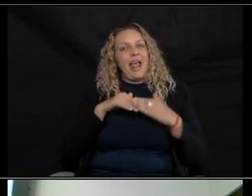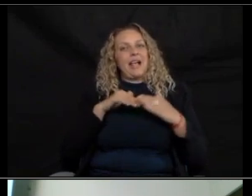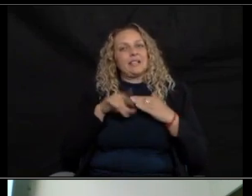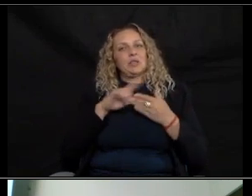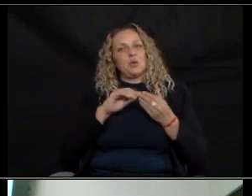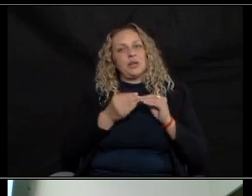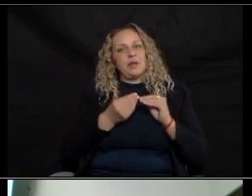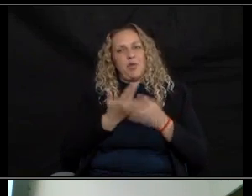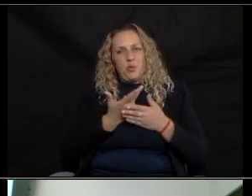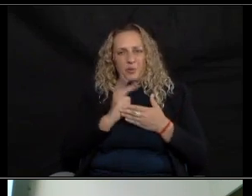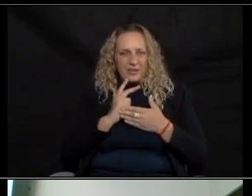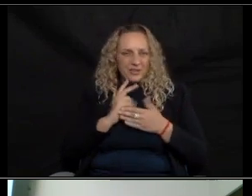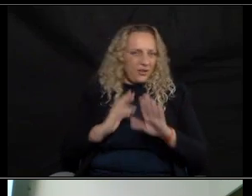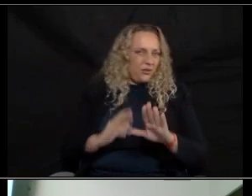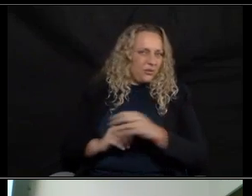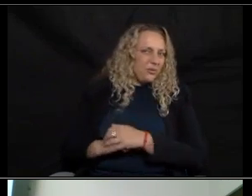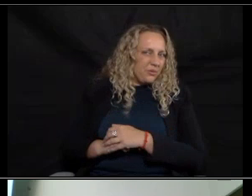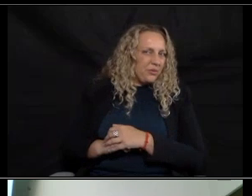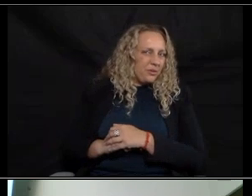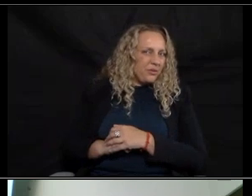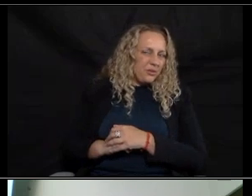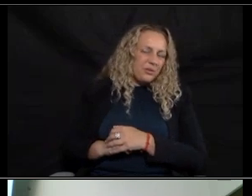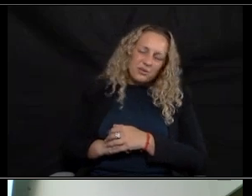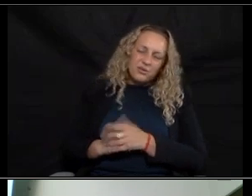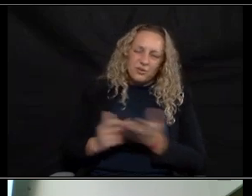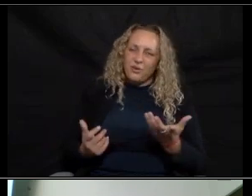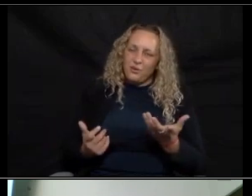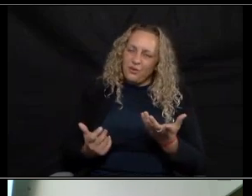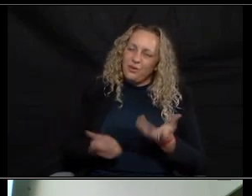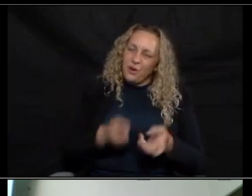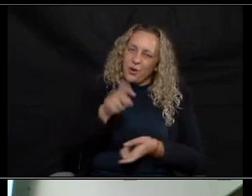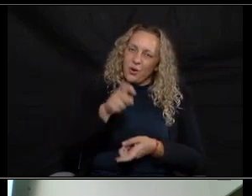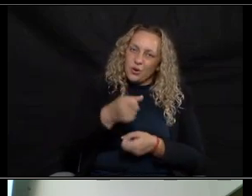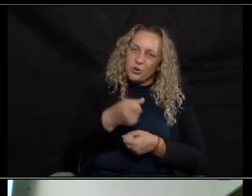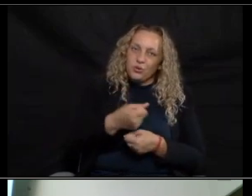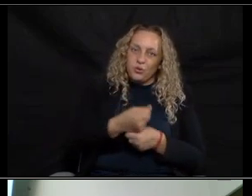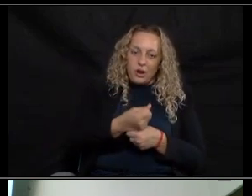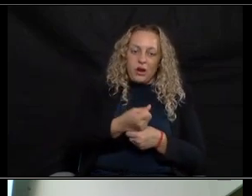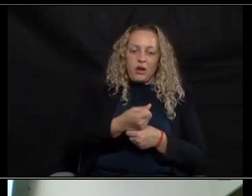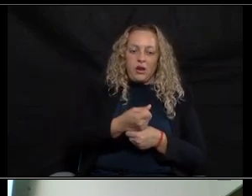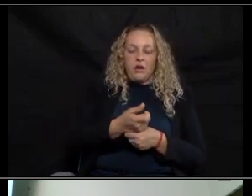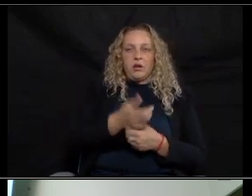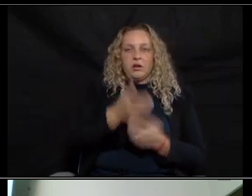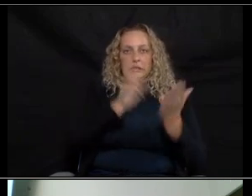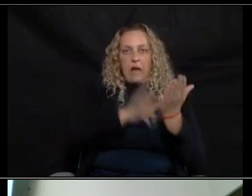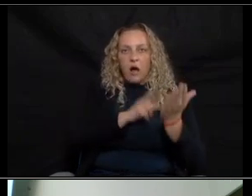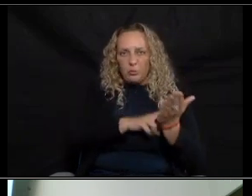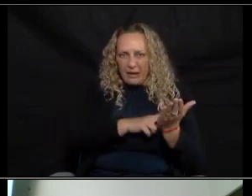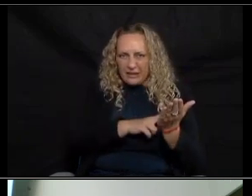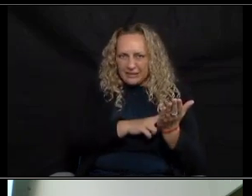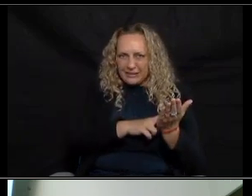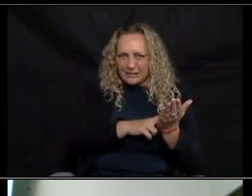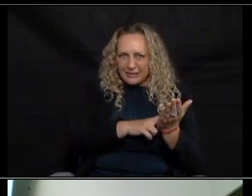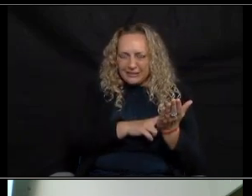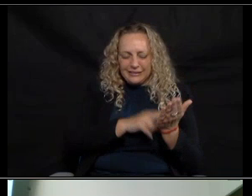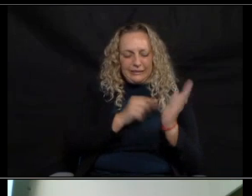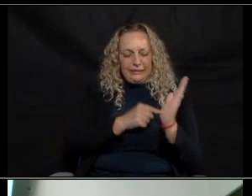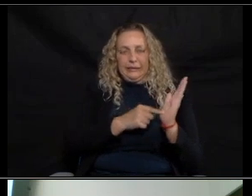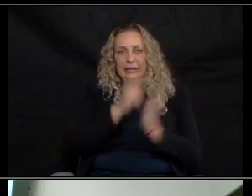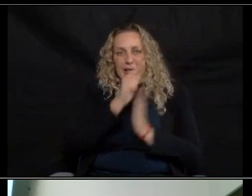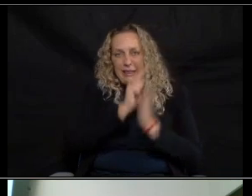the numbers 3 weeks ago, and to order to create documents or binding documents and to look at all the